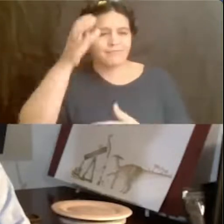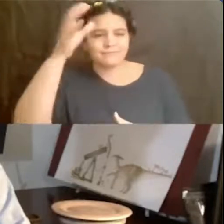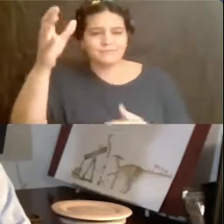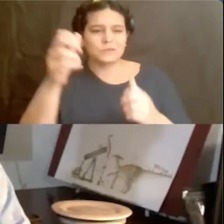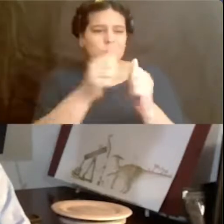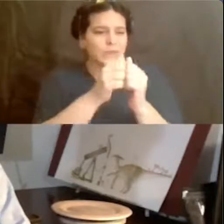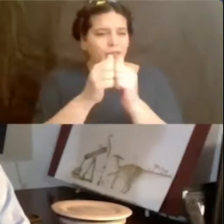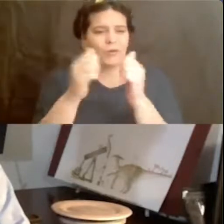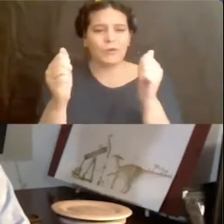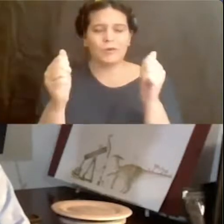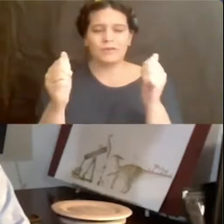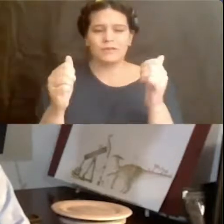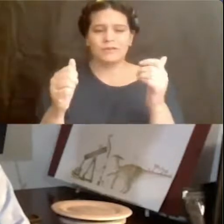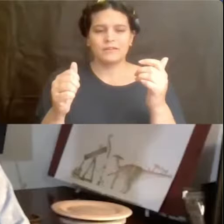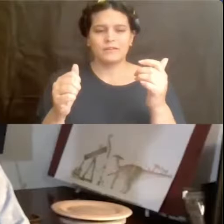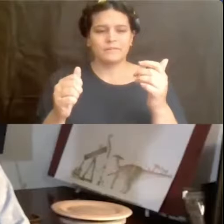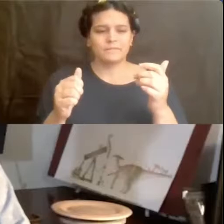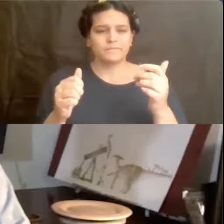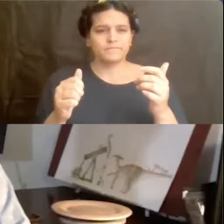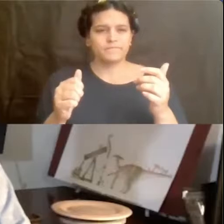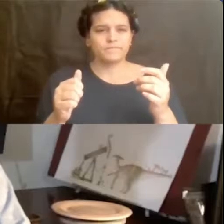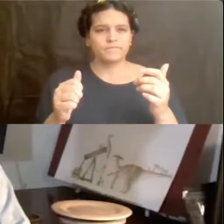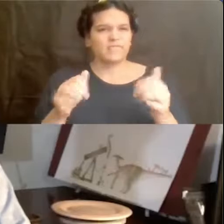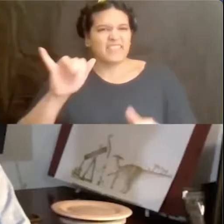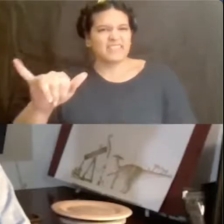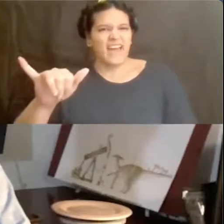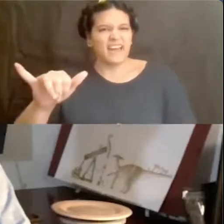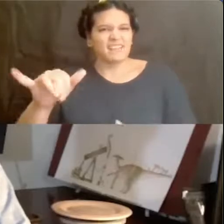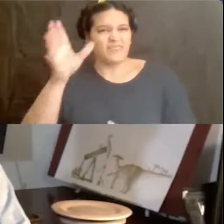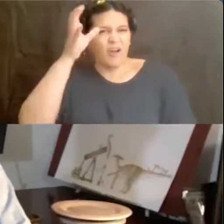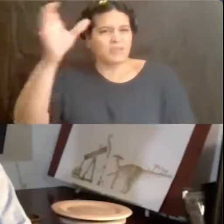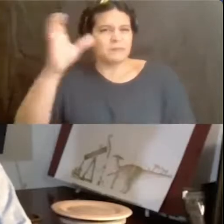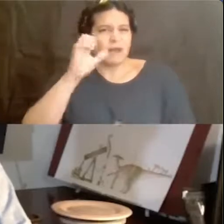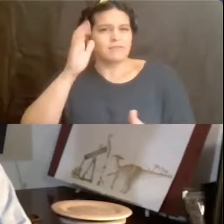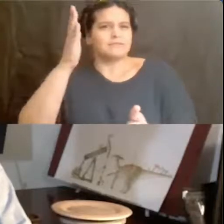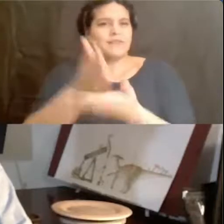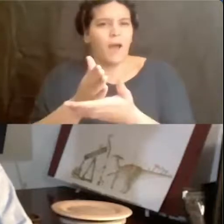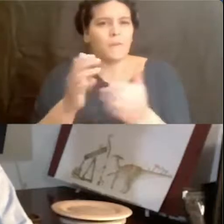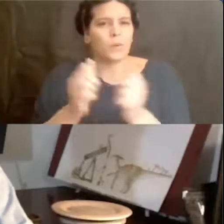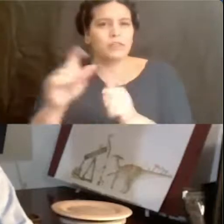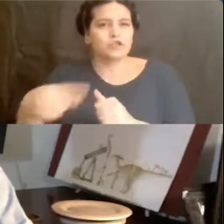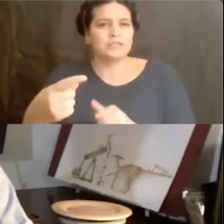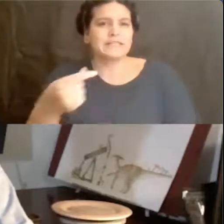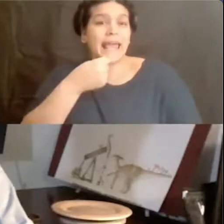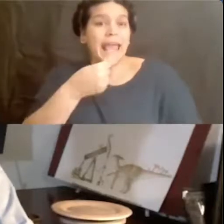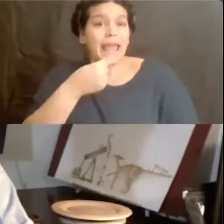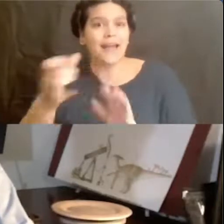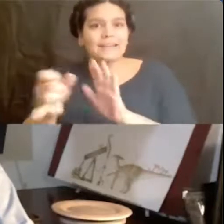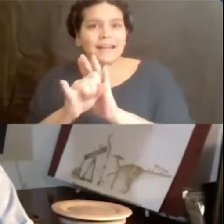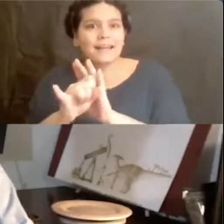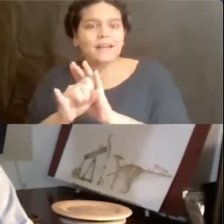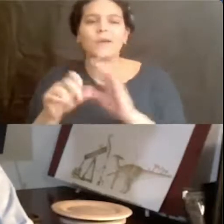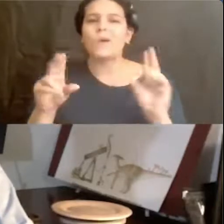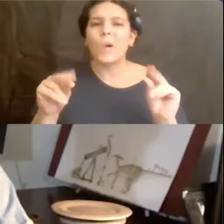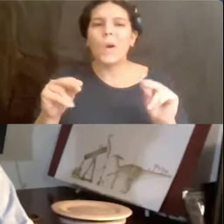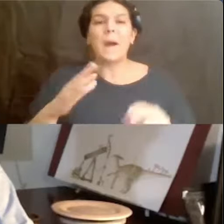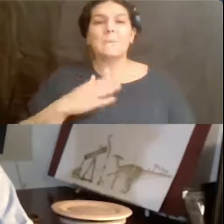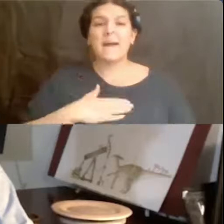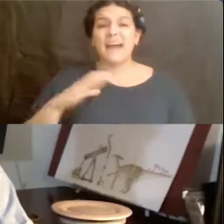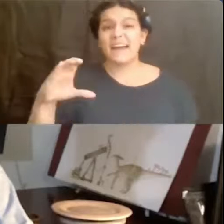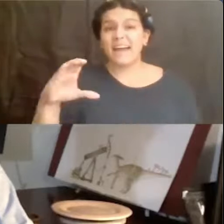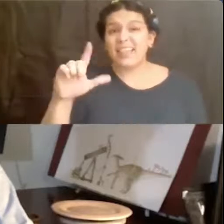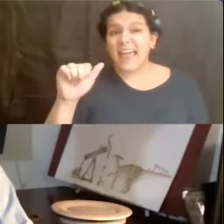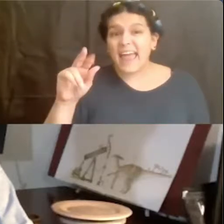and that didn't stop with just being gay. That was also, my clan, which is